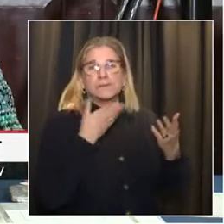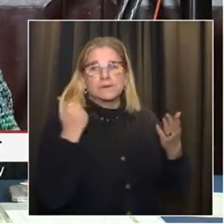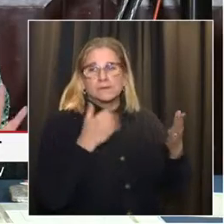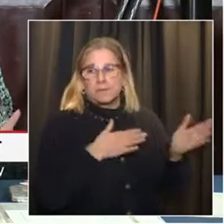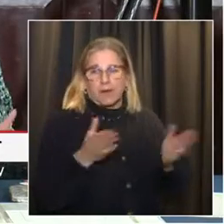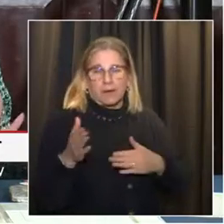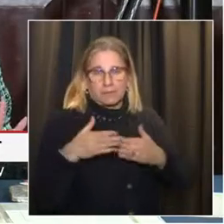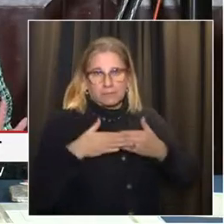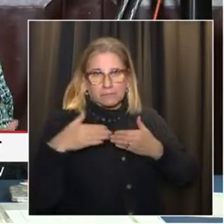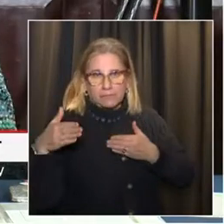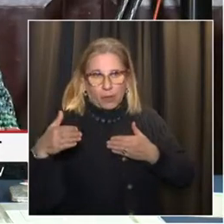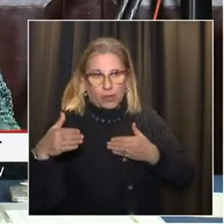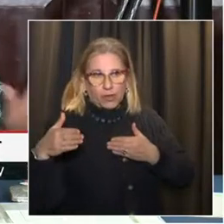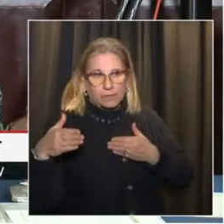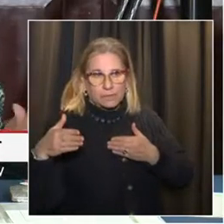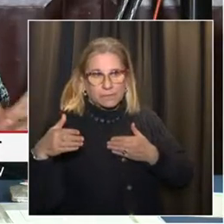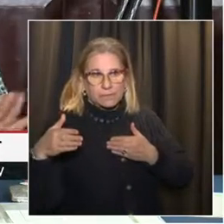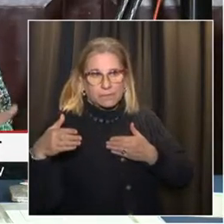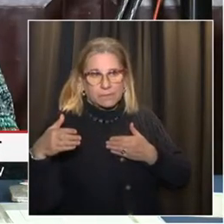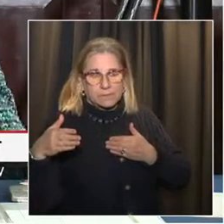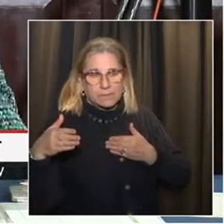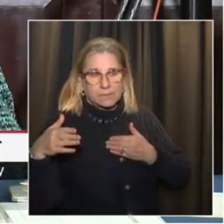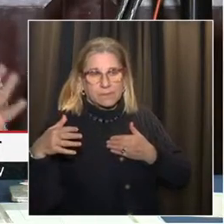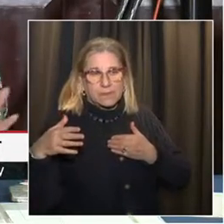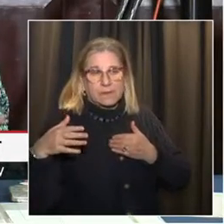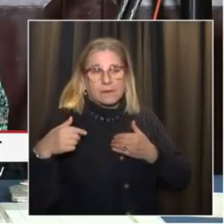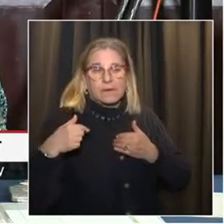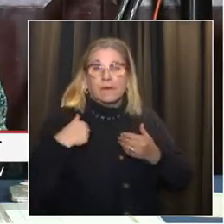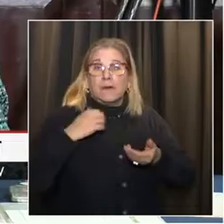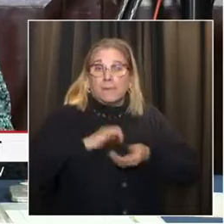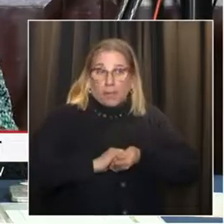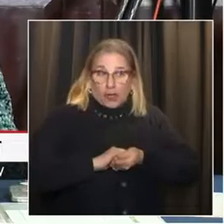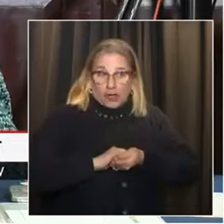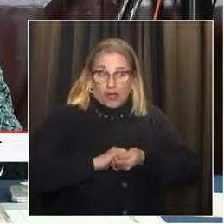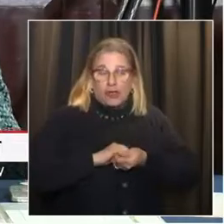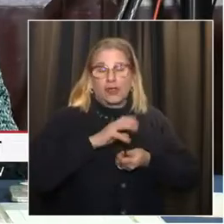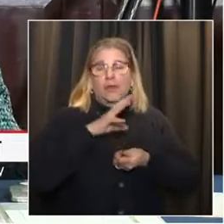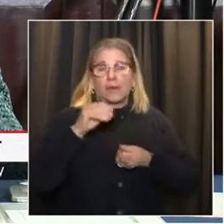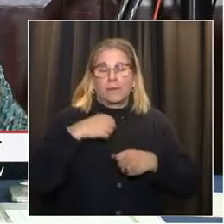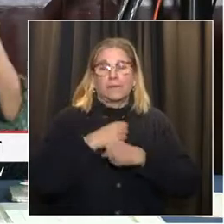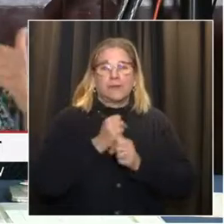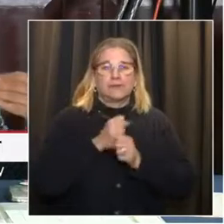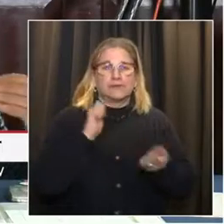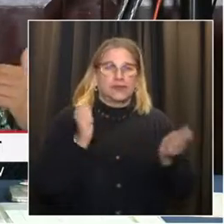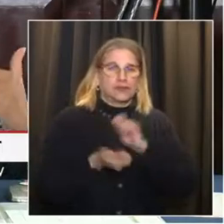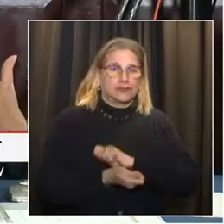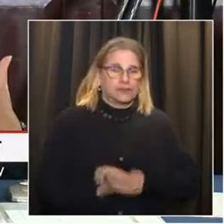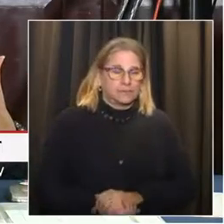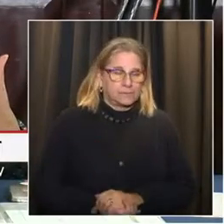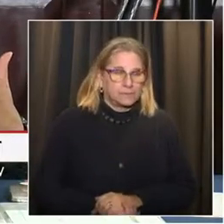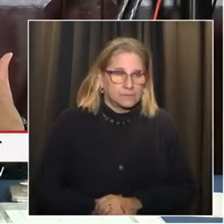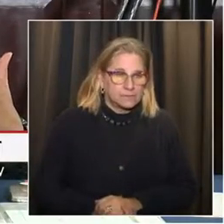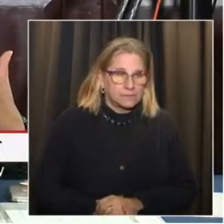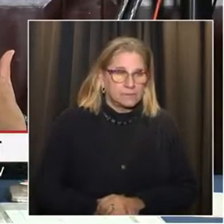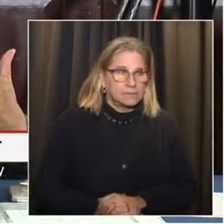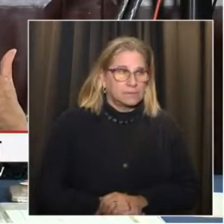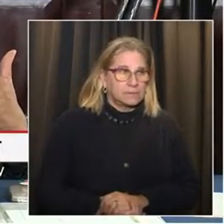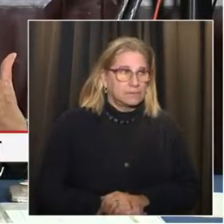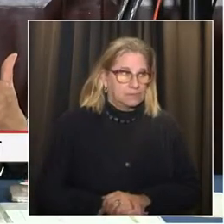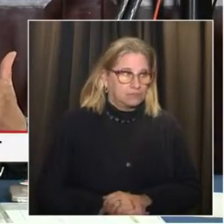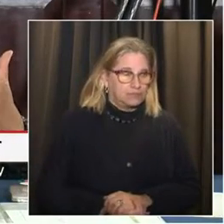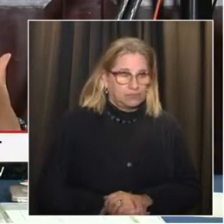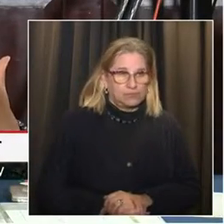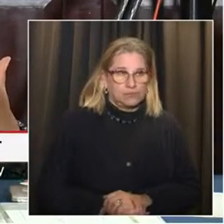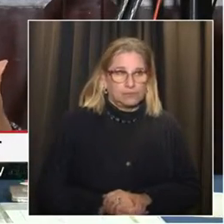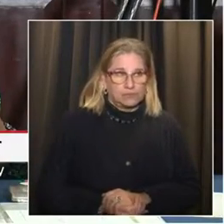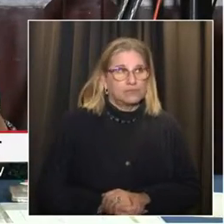it. That's all. It is, as Kevin mentioned, it's not to make any judgments because you're elected to make decisions based on your values